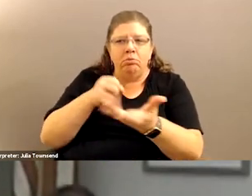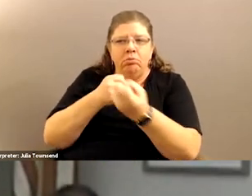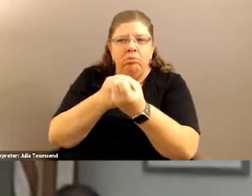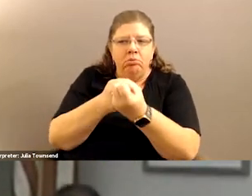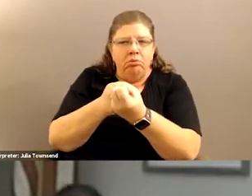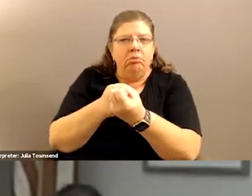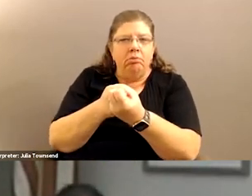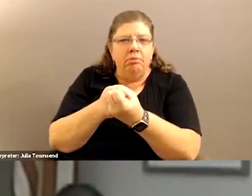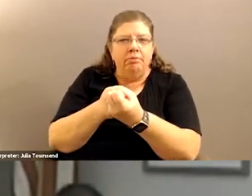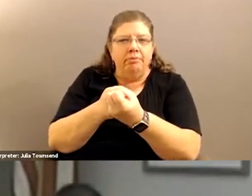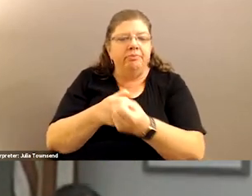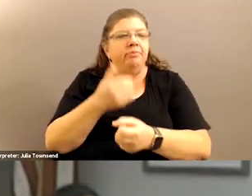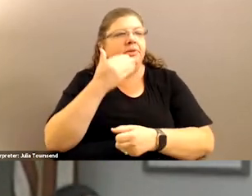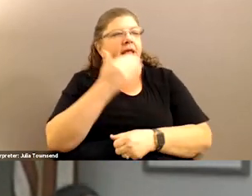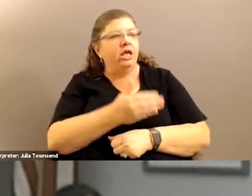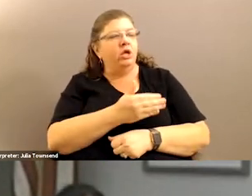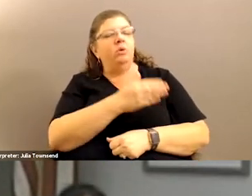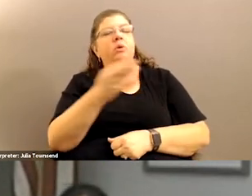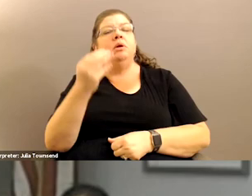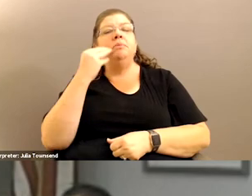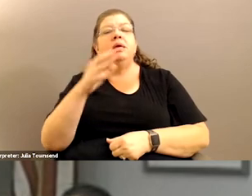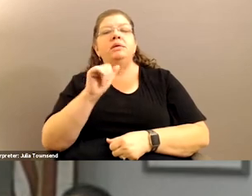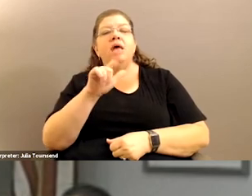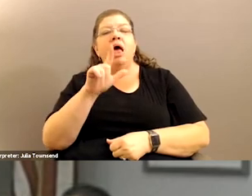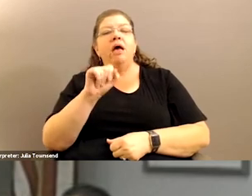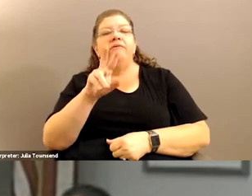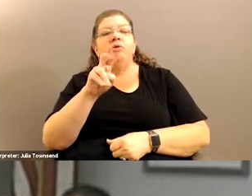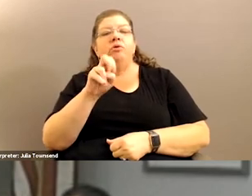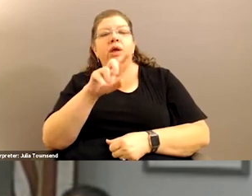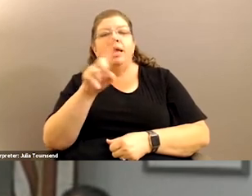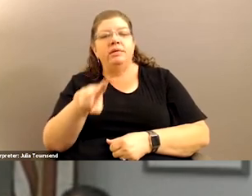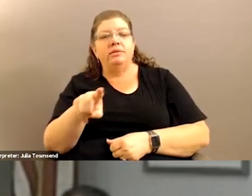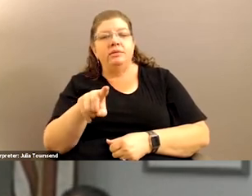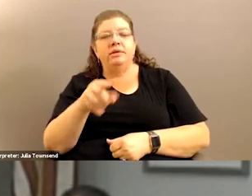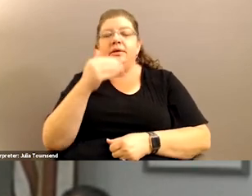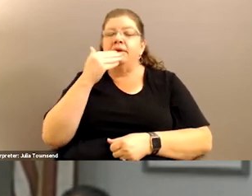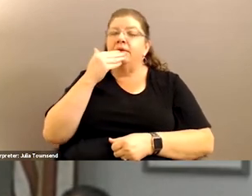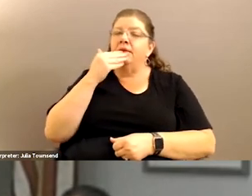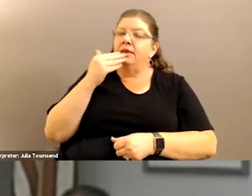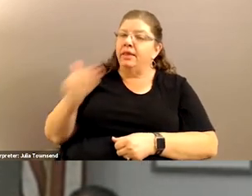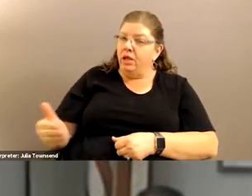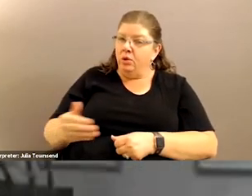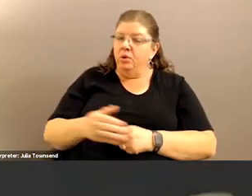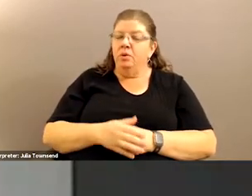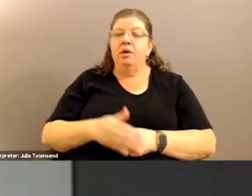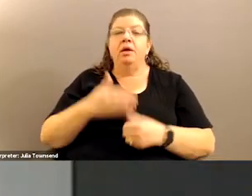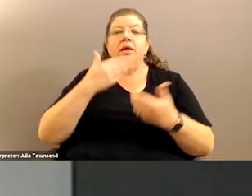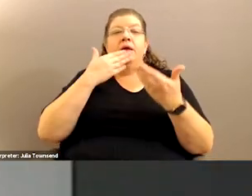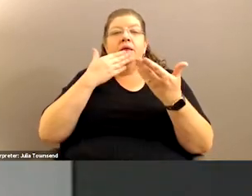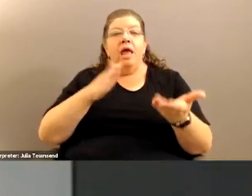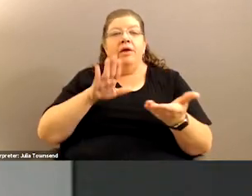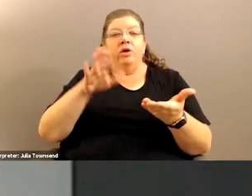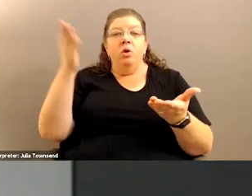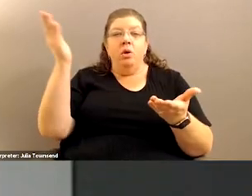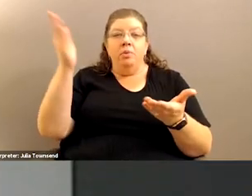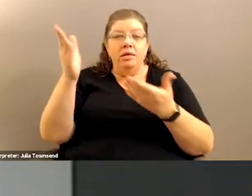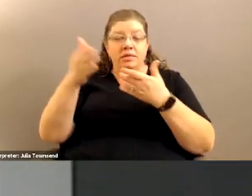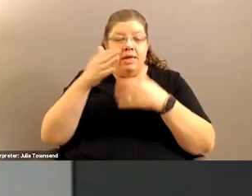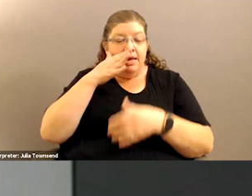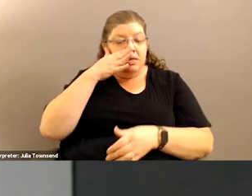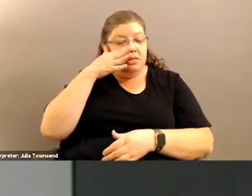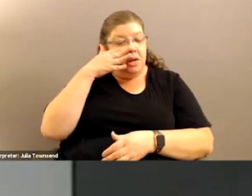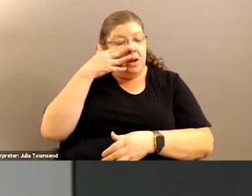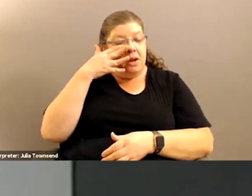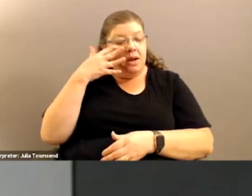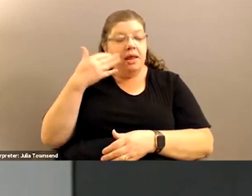thank you and miss alvarez please thank you thank you for your presentation thank you for the report